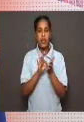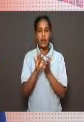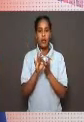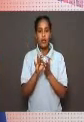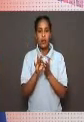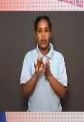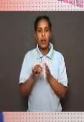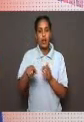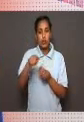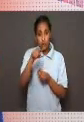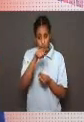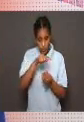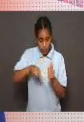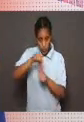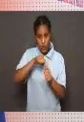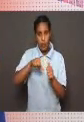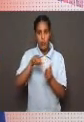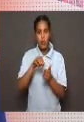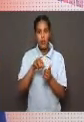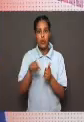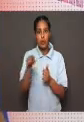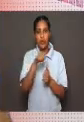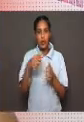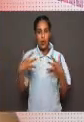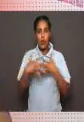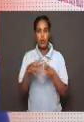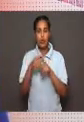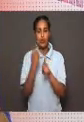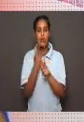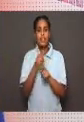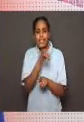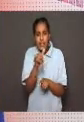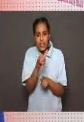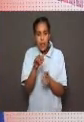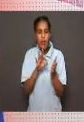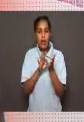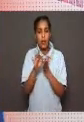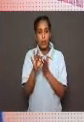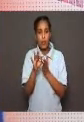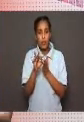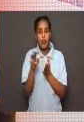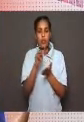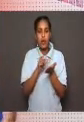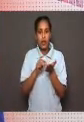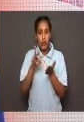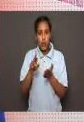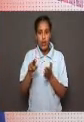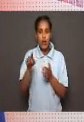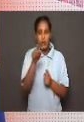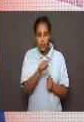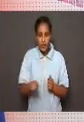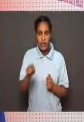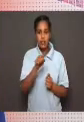of atomic orbitals combine to form the same number of molecular